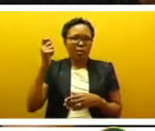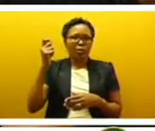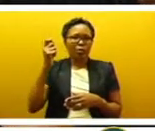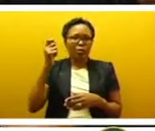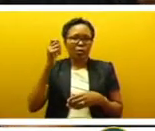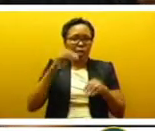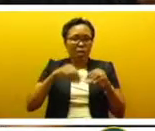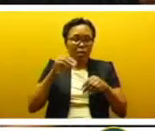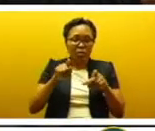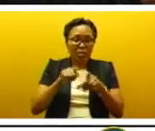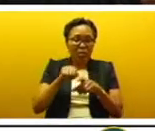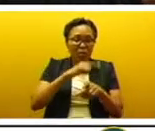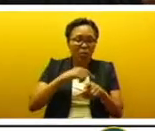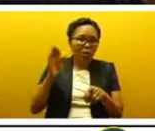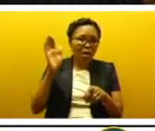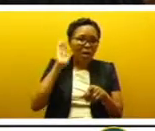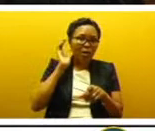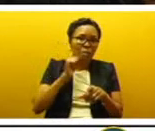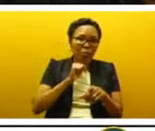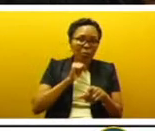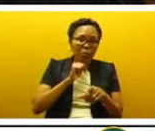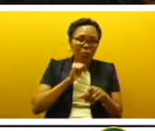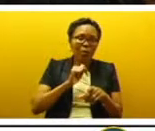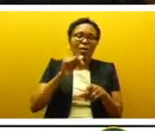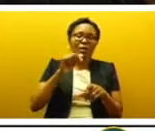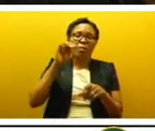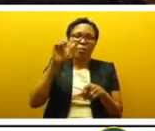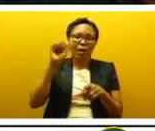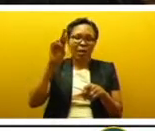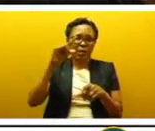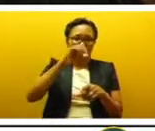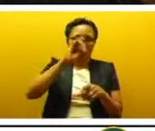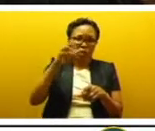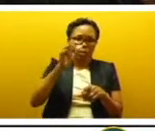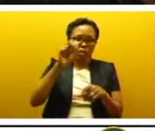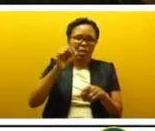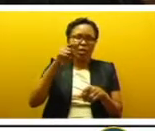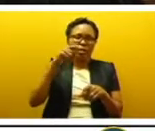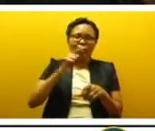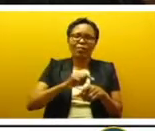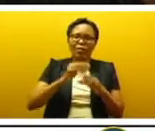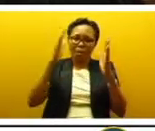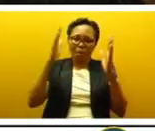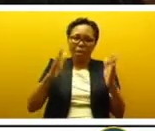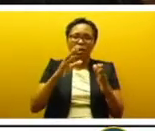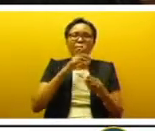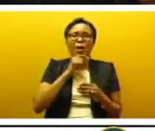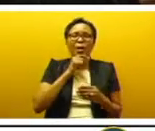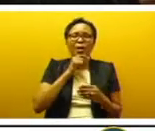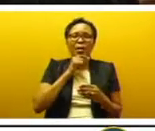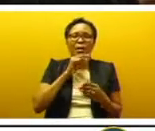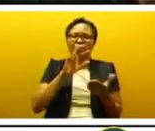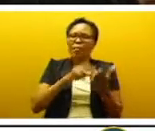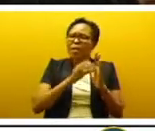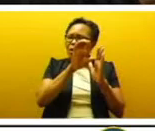his lawyers, he's actually the main man. Was this what the Constitution wanted it to